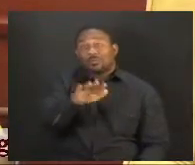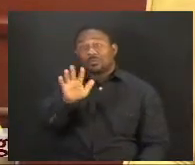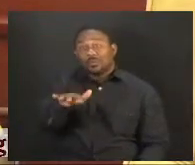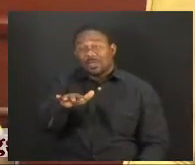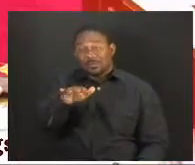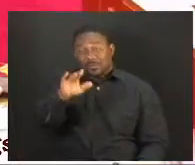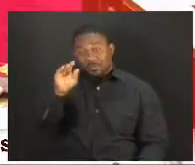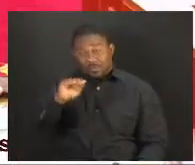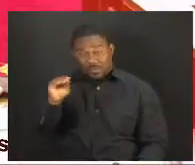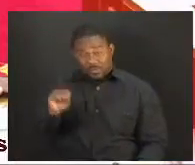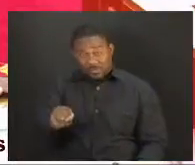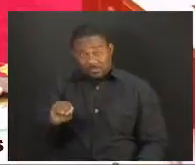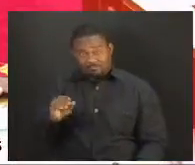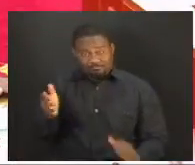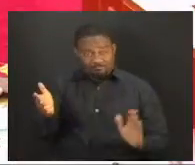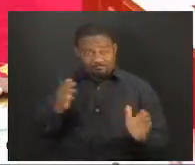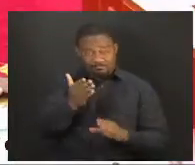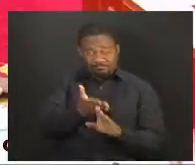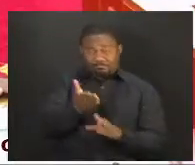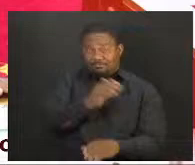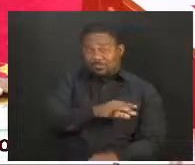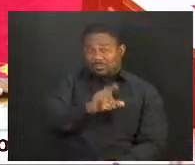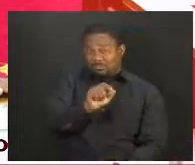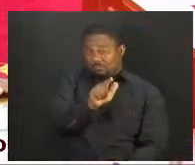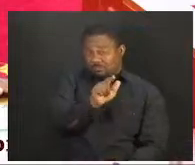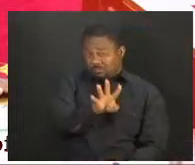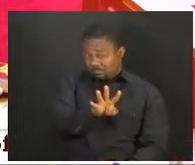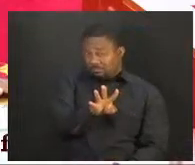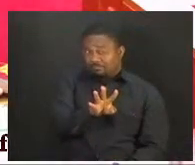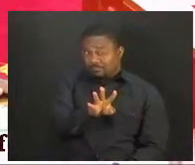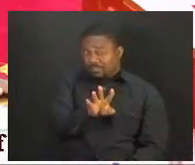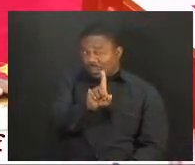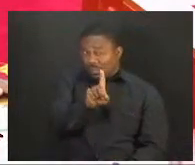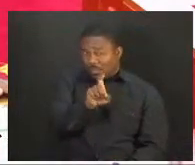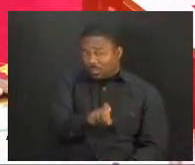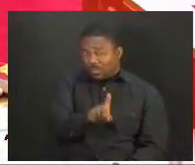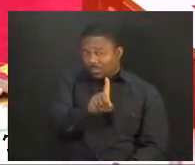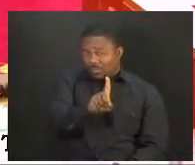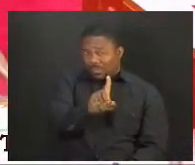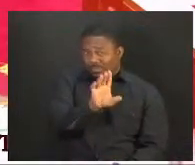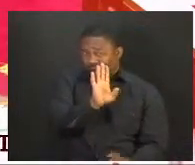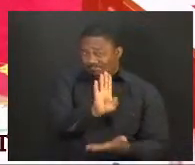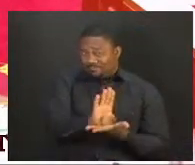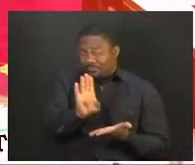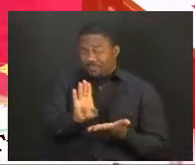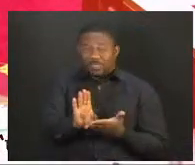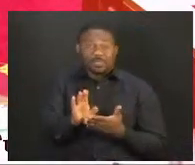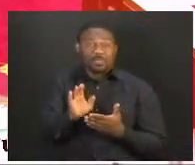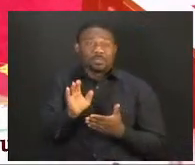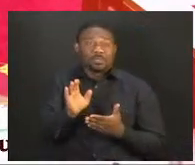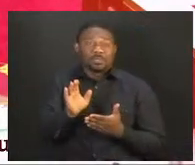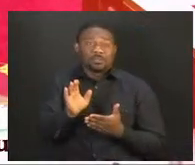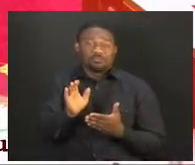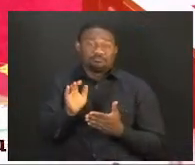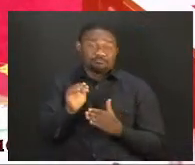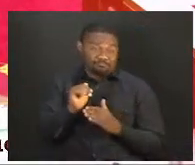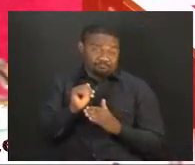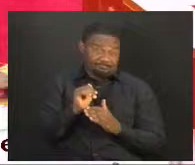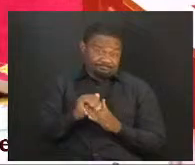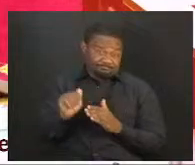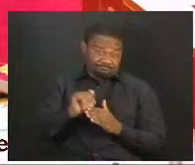155% over the 2024 allocation of 1.1 billion Ghana cedis. 1.1 billion Ghana